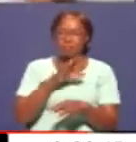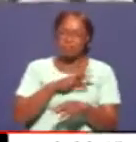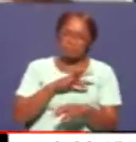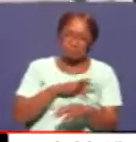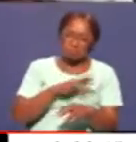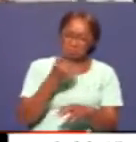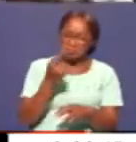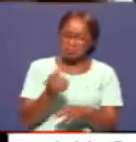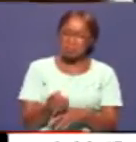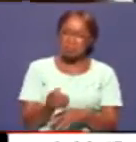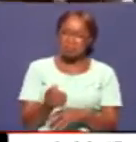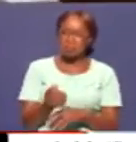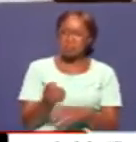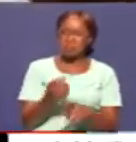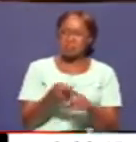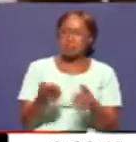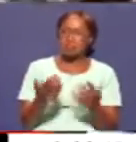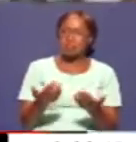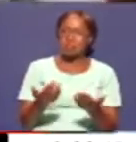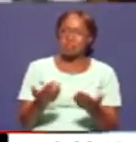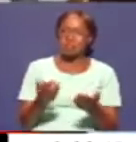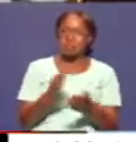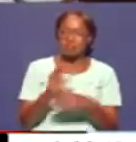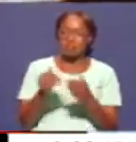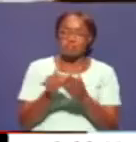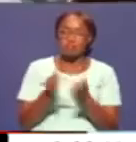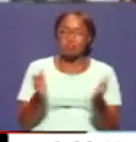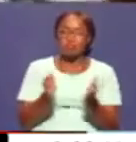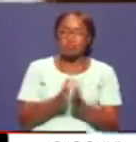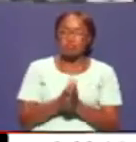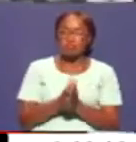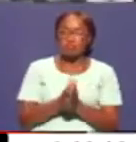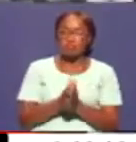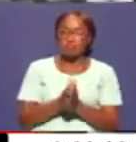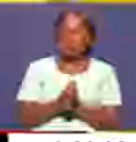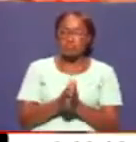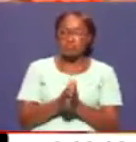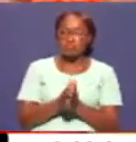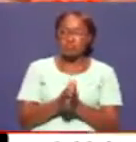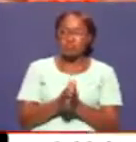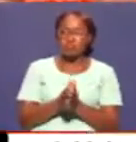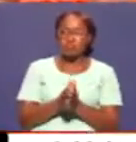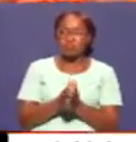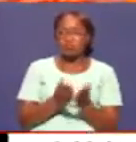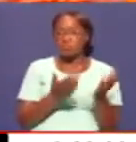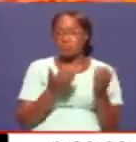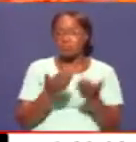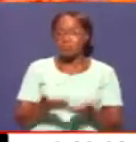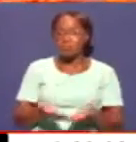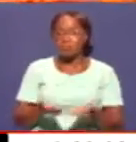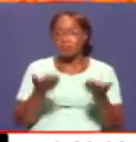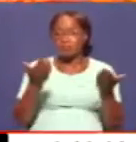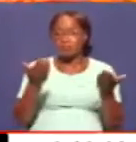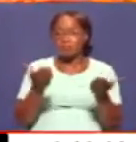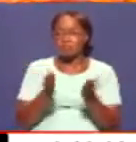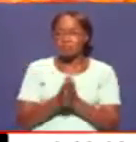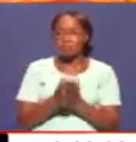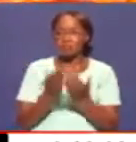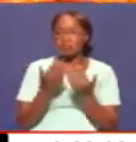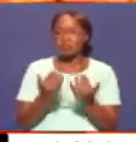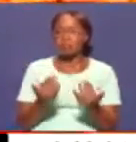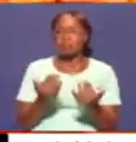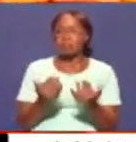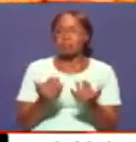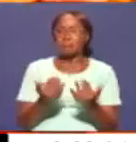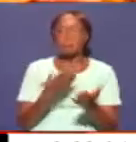sasa zikafungwa, sasa naona zitafunguliwa zote na tutakuwa tunaenda tunaheri tuendelee mbele. Shukuru kwa sababu at least kumeanza kuwa na